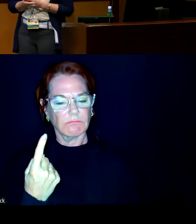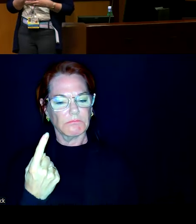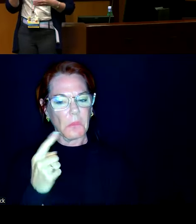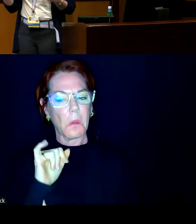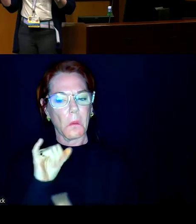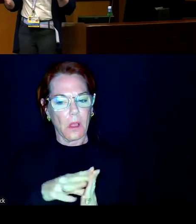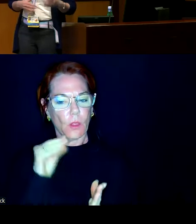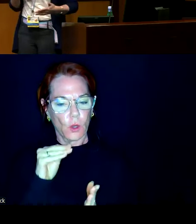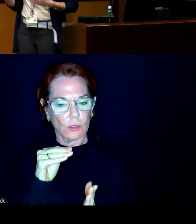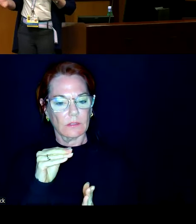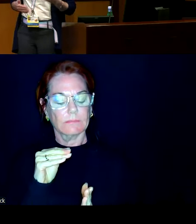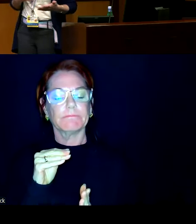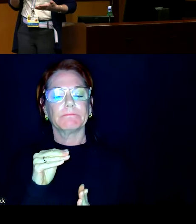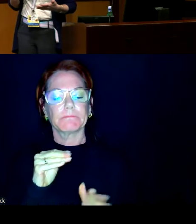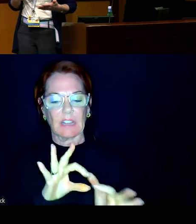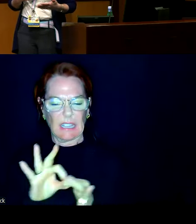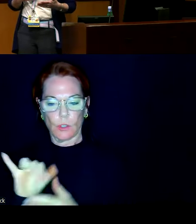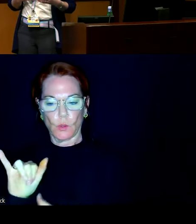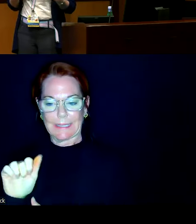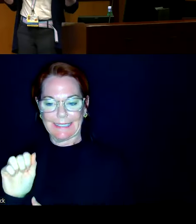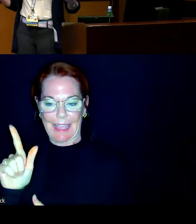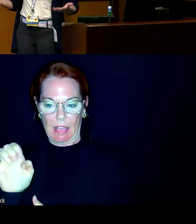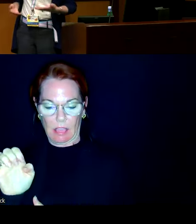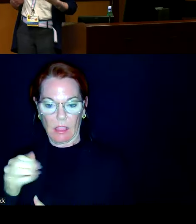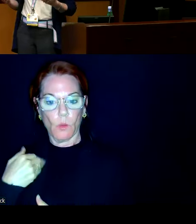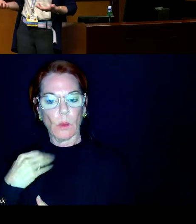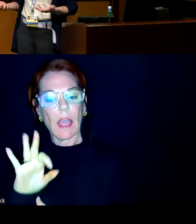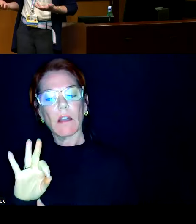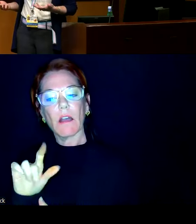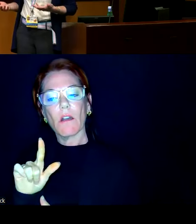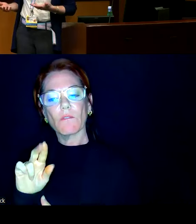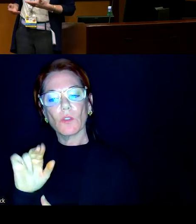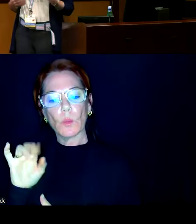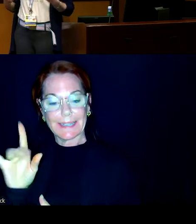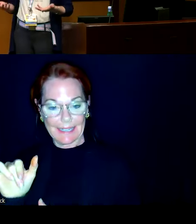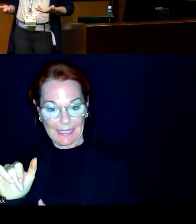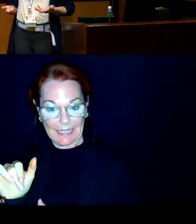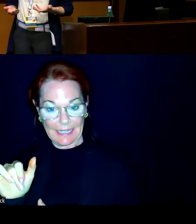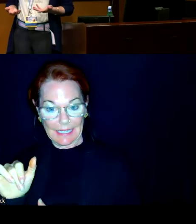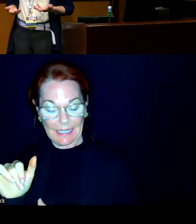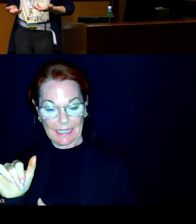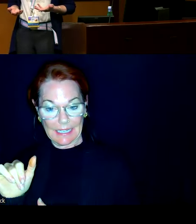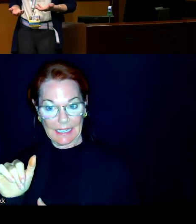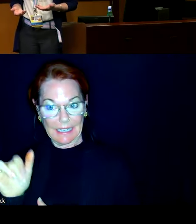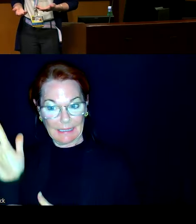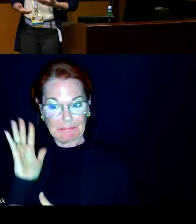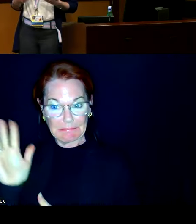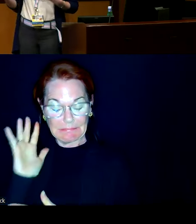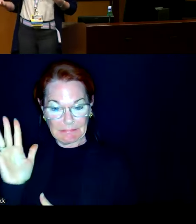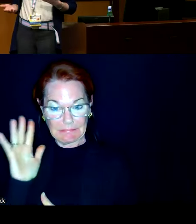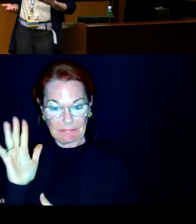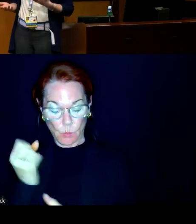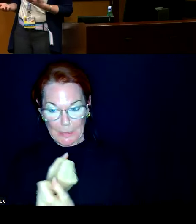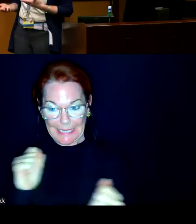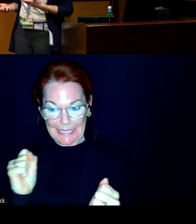back to you, there is fluidity and part of it's a cohort effect. It wasn't safe to be yourself for years and years and years. It's